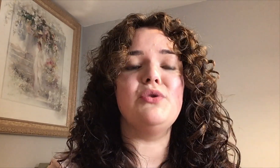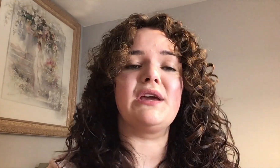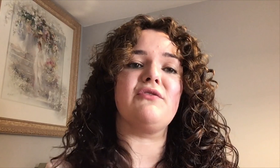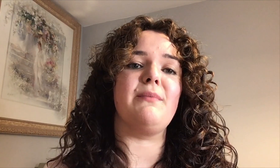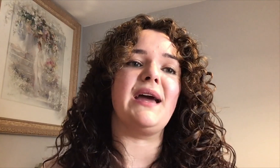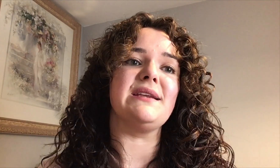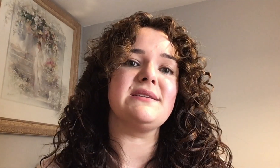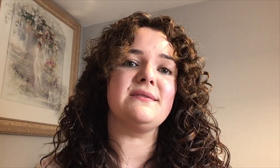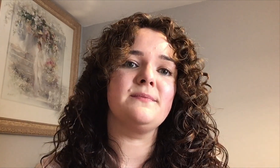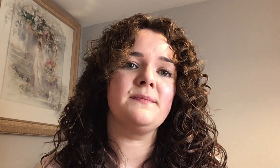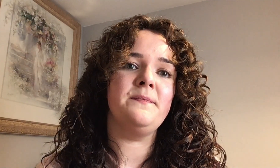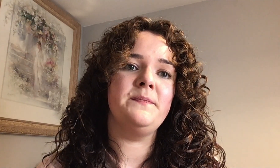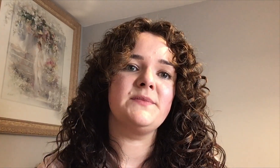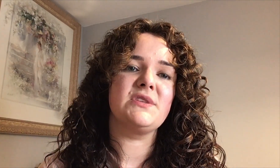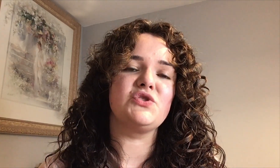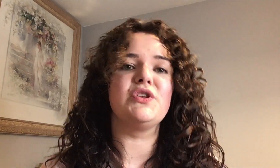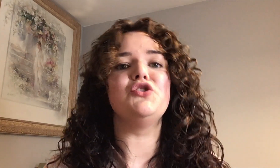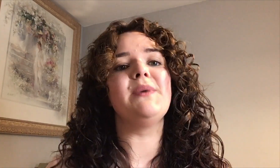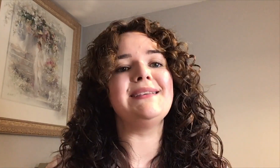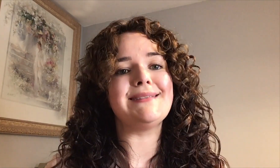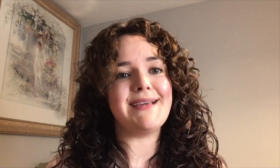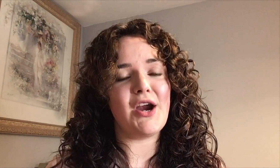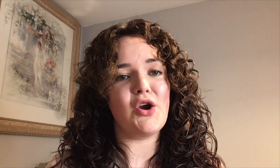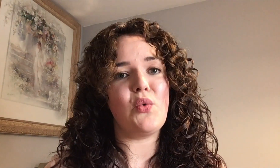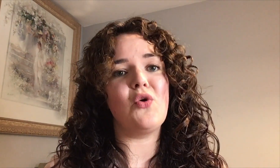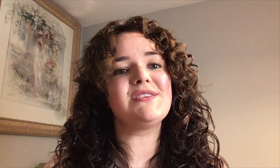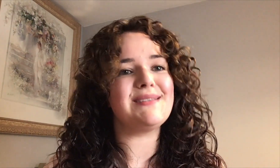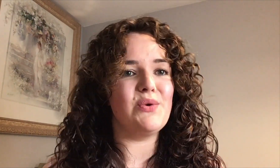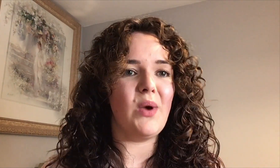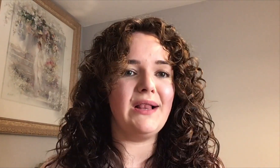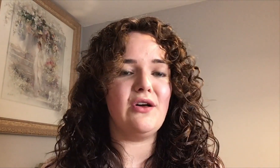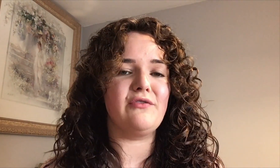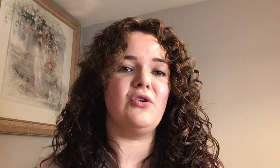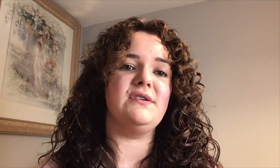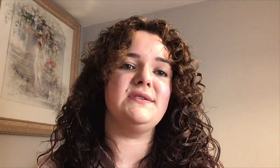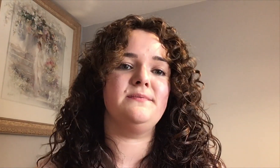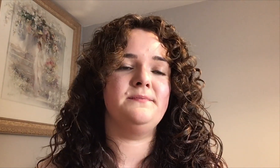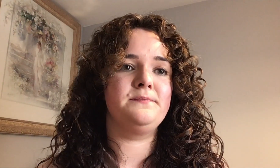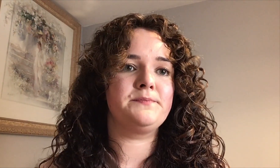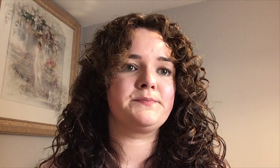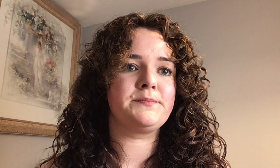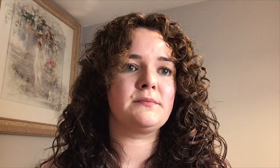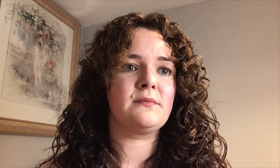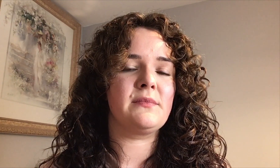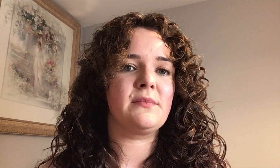the renewing of the mind, so that you may discern what is the will of God."